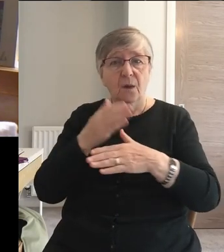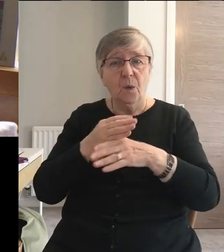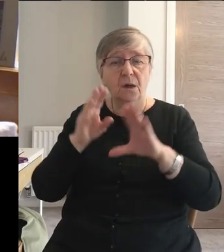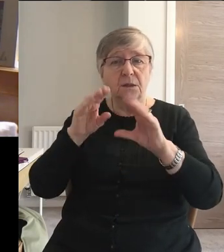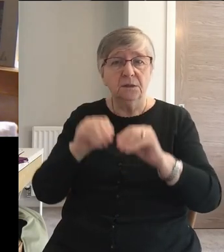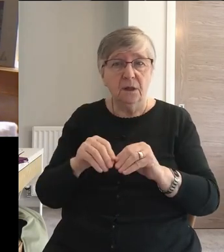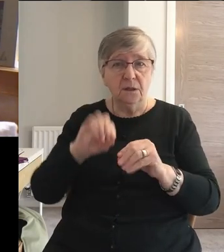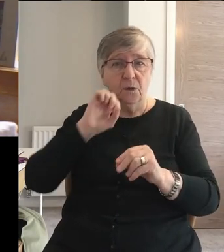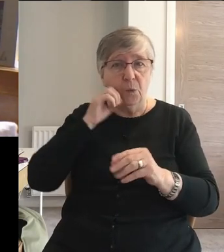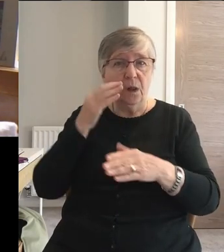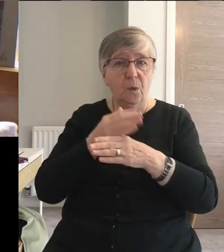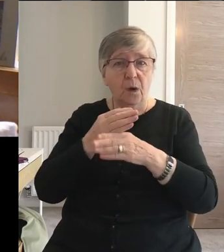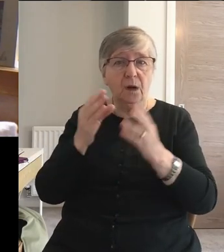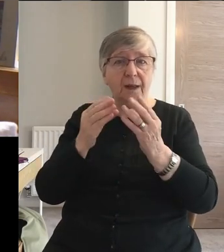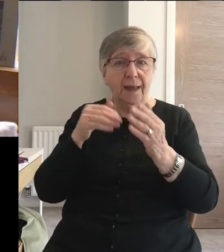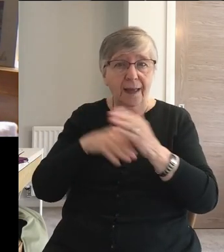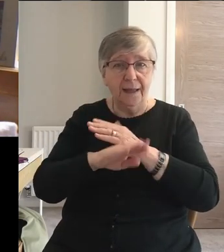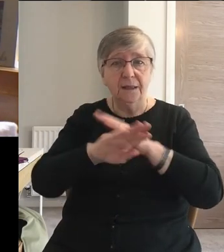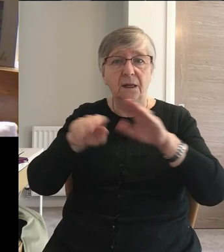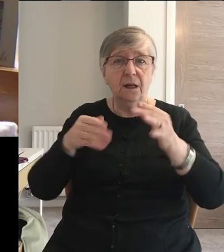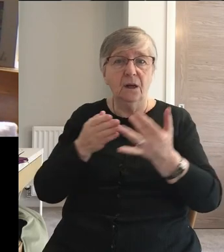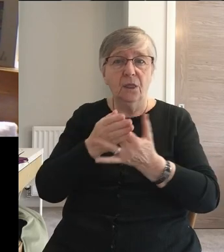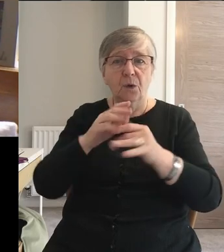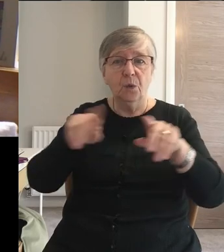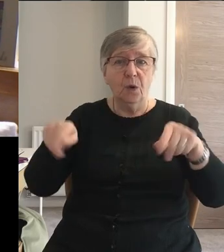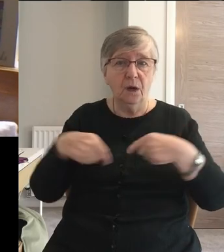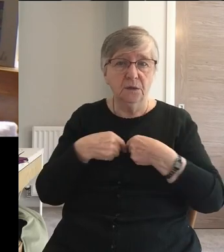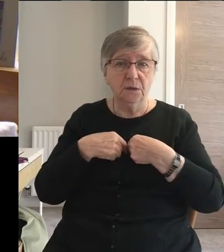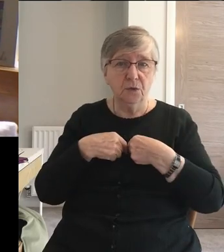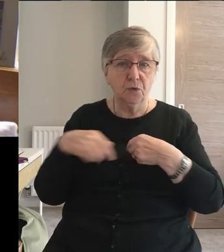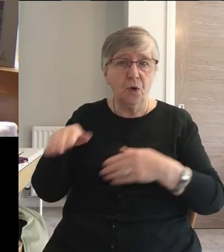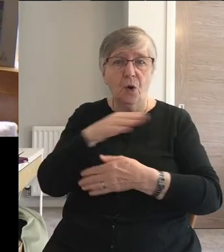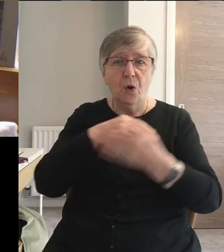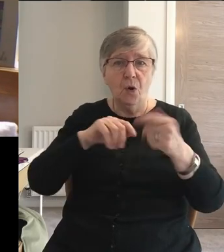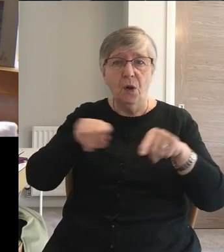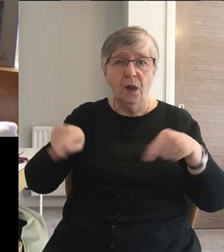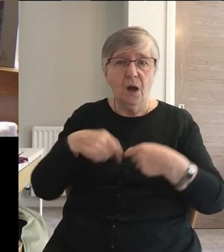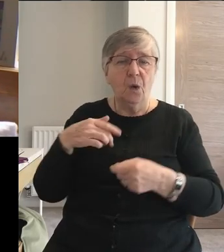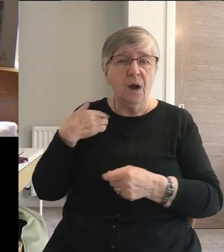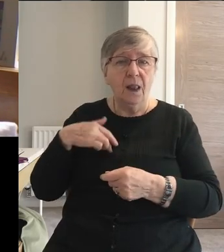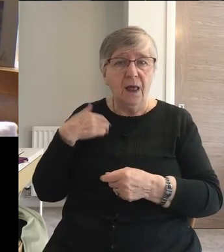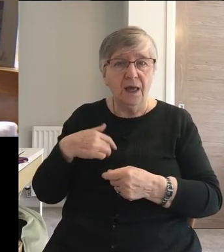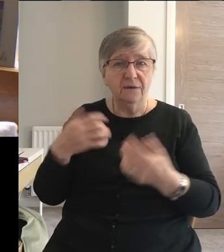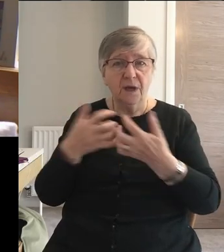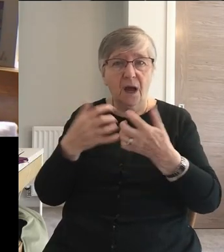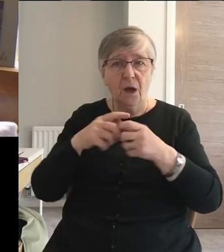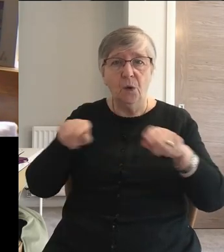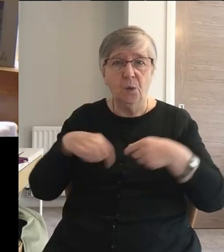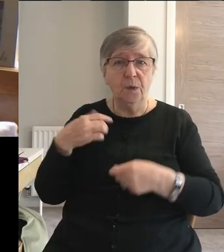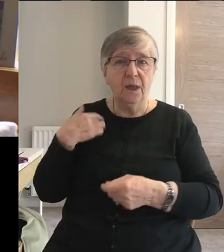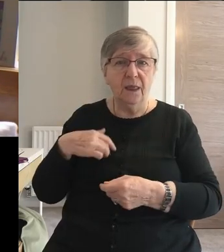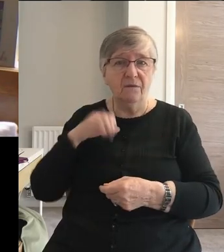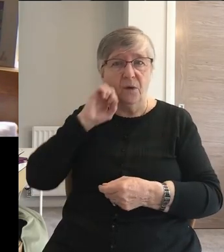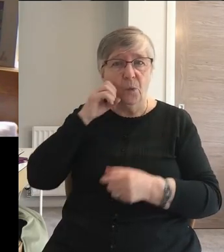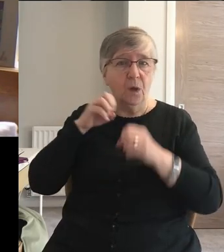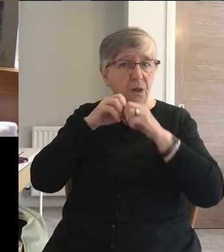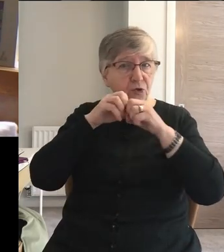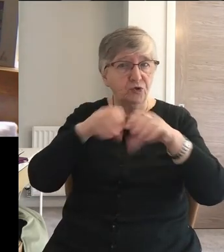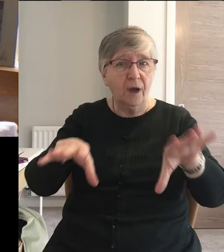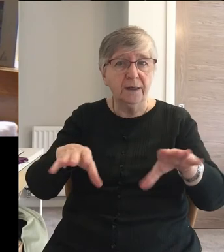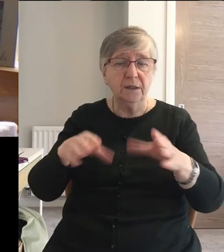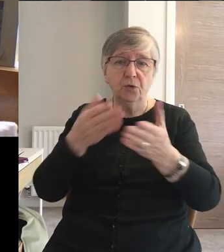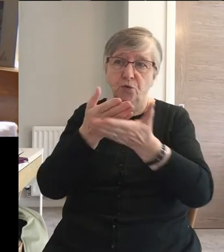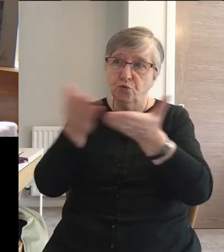in us and through us, so that every part of our life and the way we live it will shine like a spotlight in